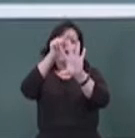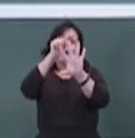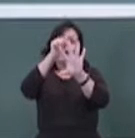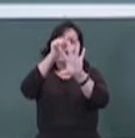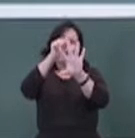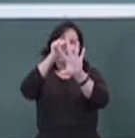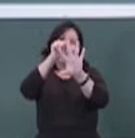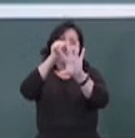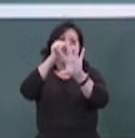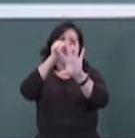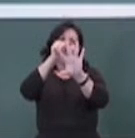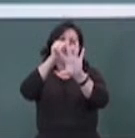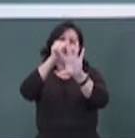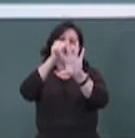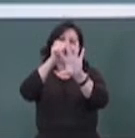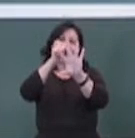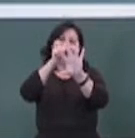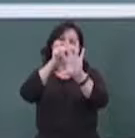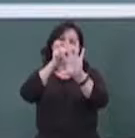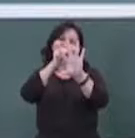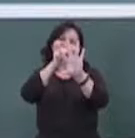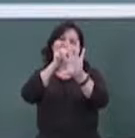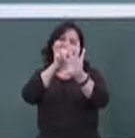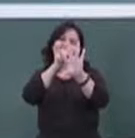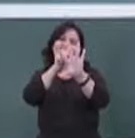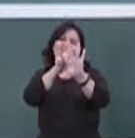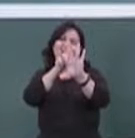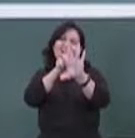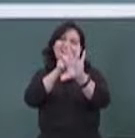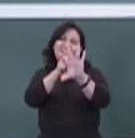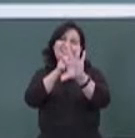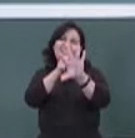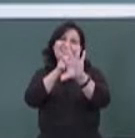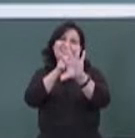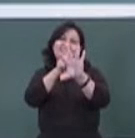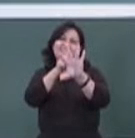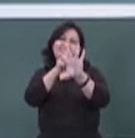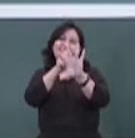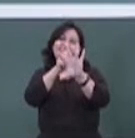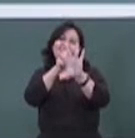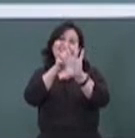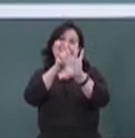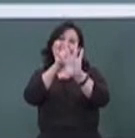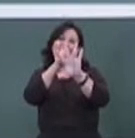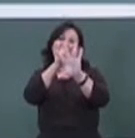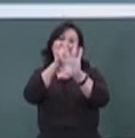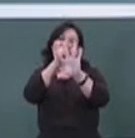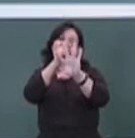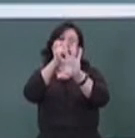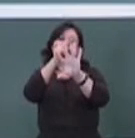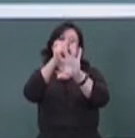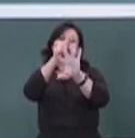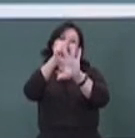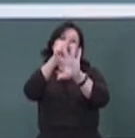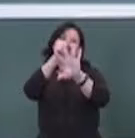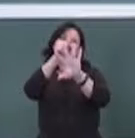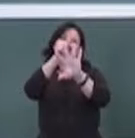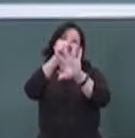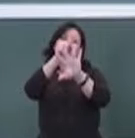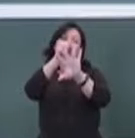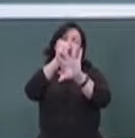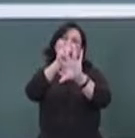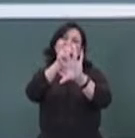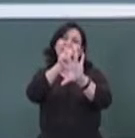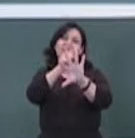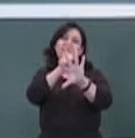and round, deep into the corners, up